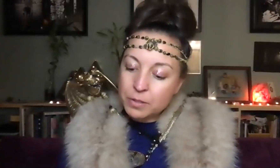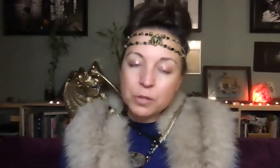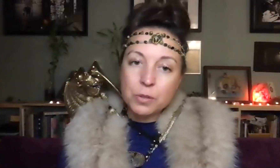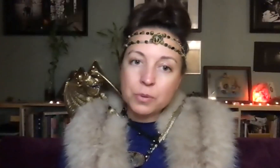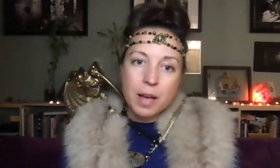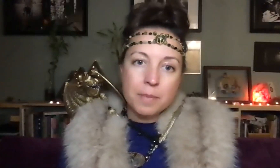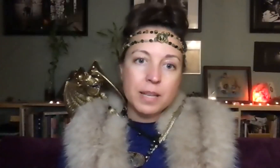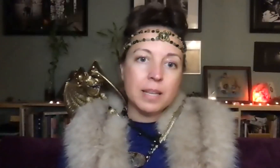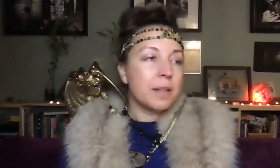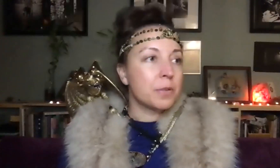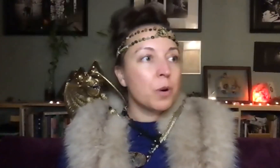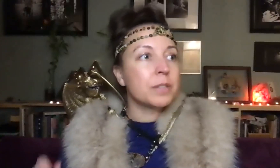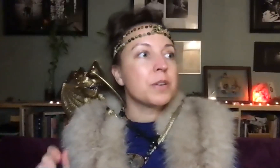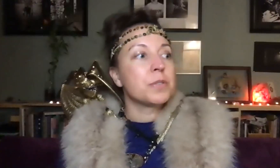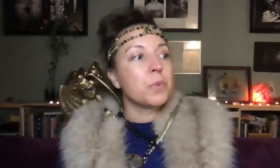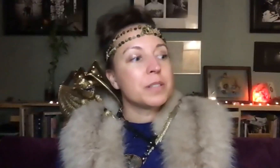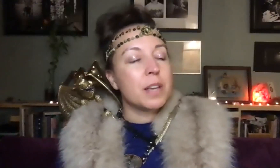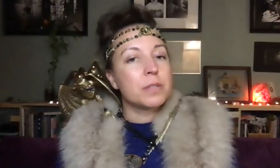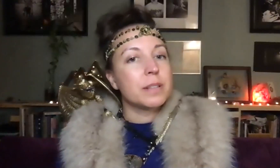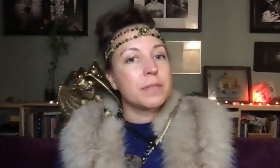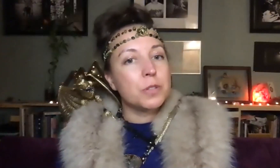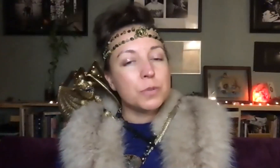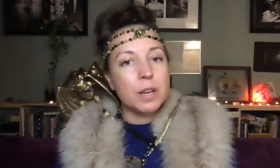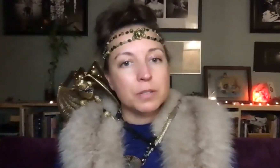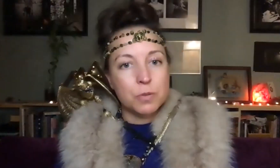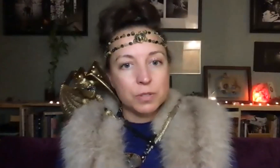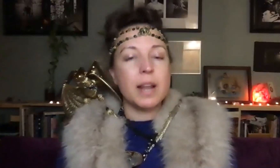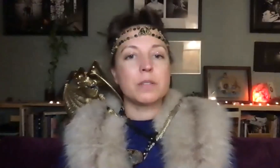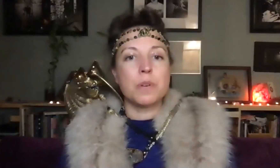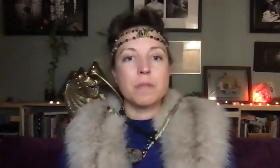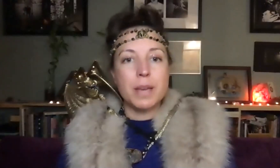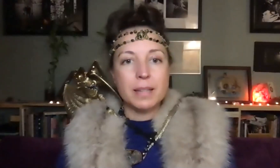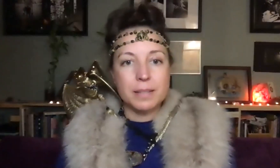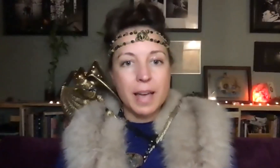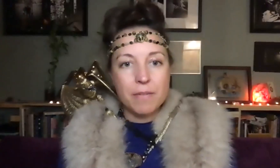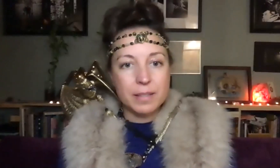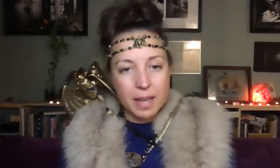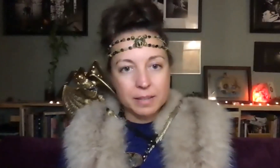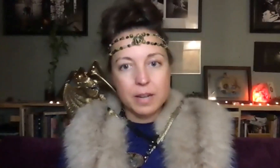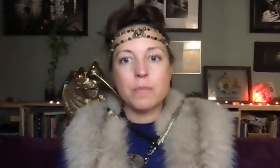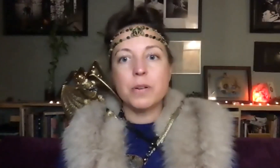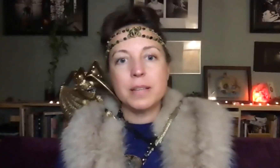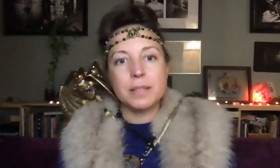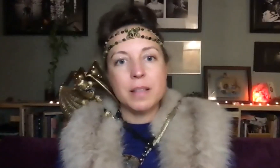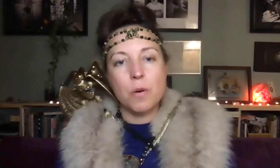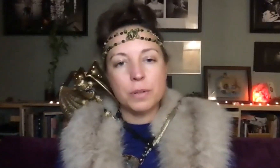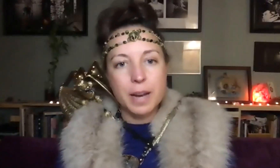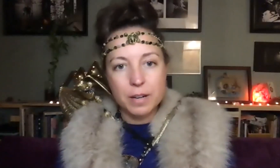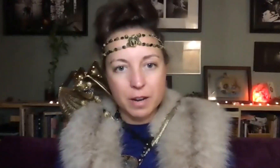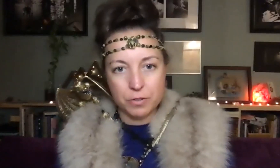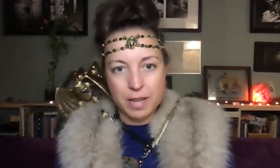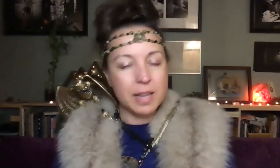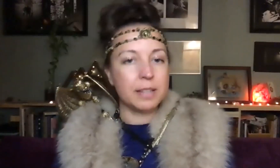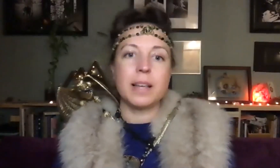me to Dia de los Muertos, which I used to live in Tucson. Tucson has one of the biggest Day of the Dead ceremonies in the whole